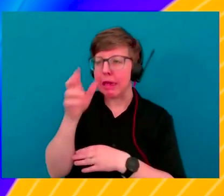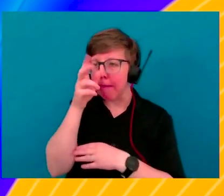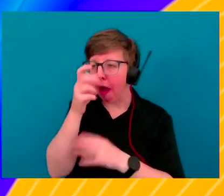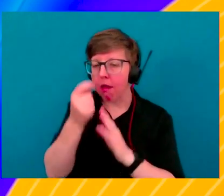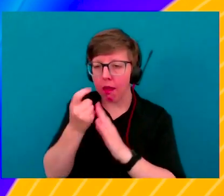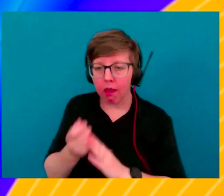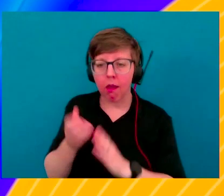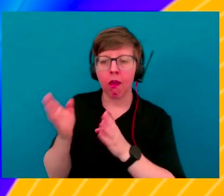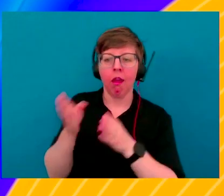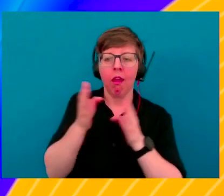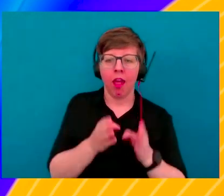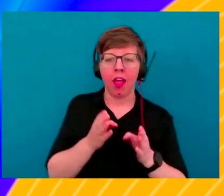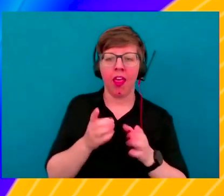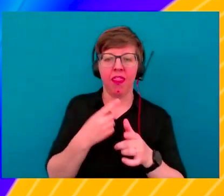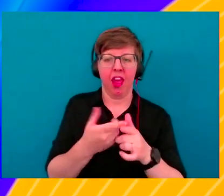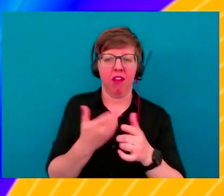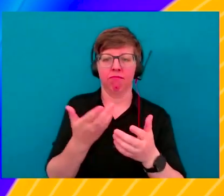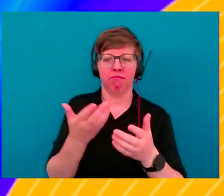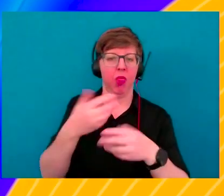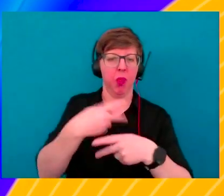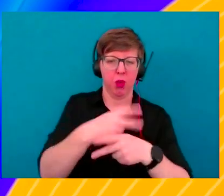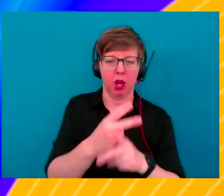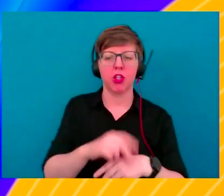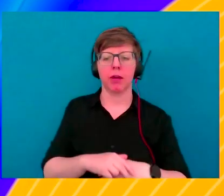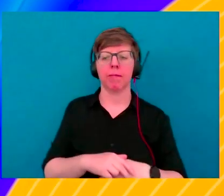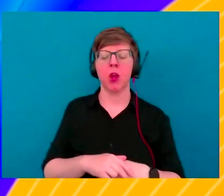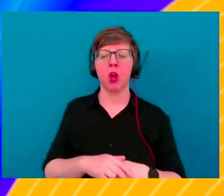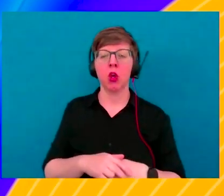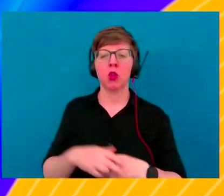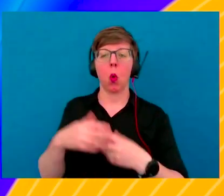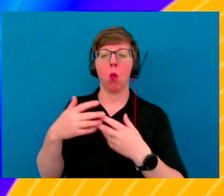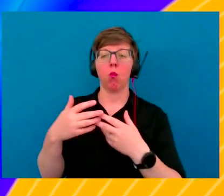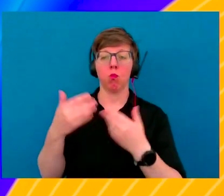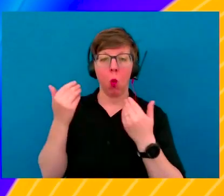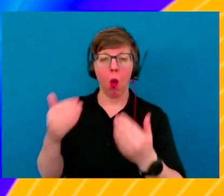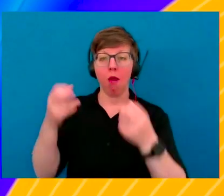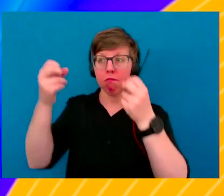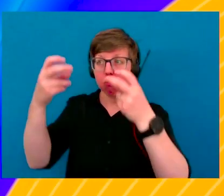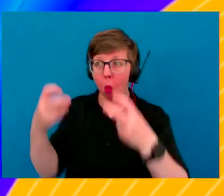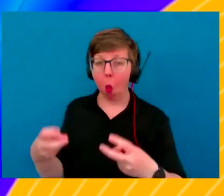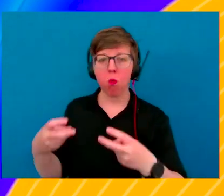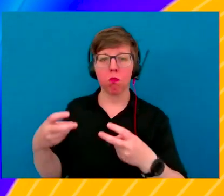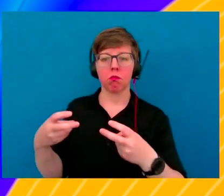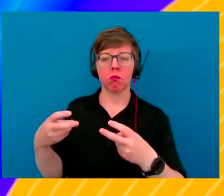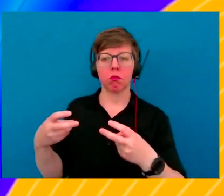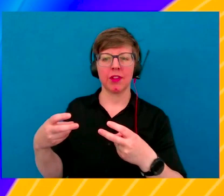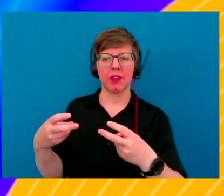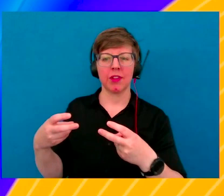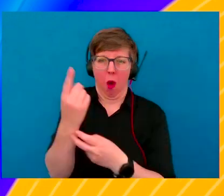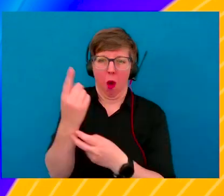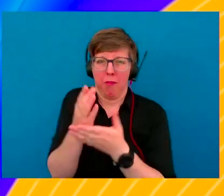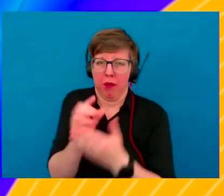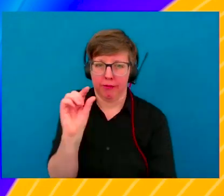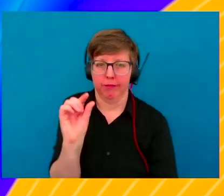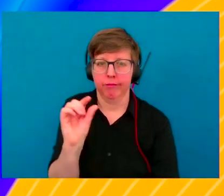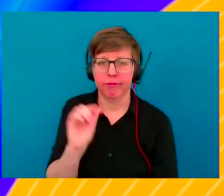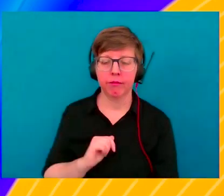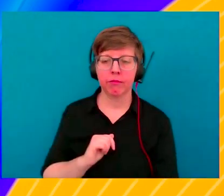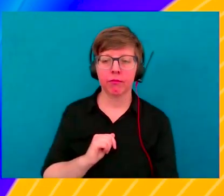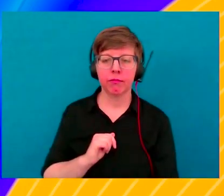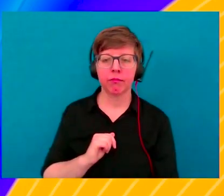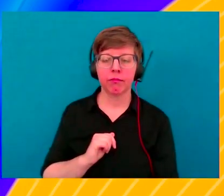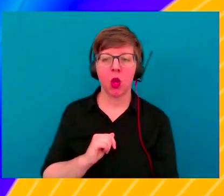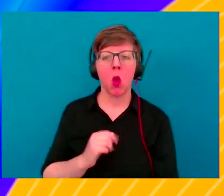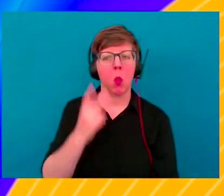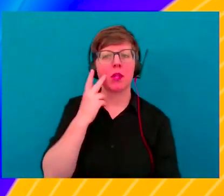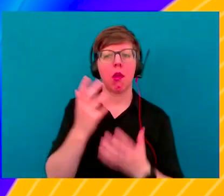generating code is one sort of thin slice of that overall process. And so we see a lot of the AI capabilities